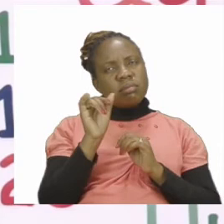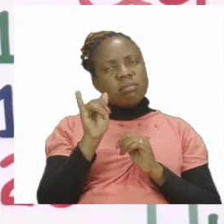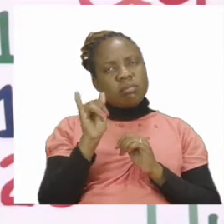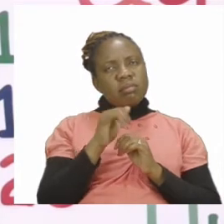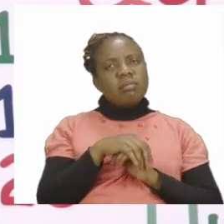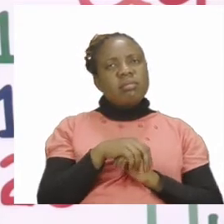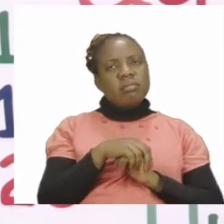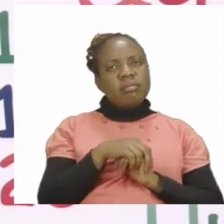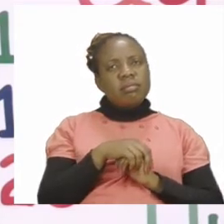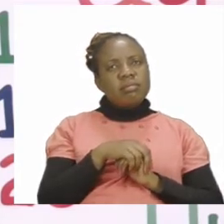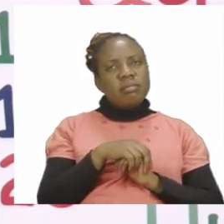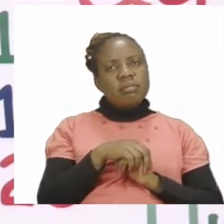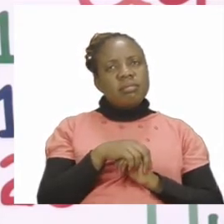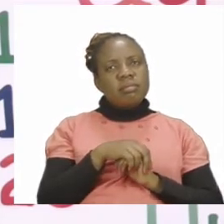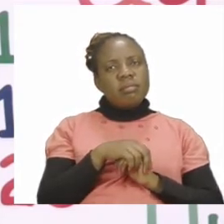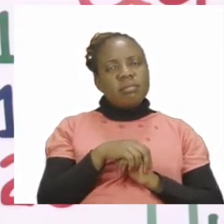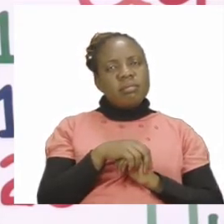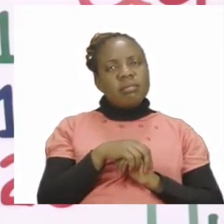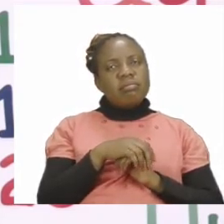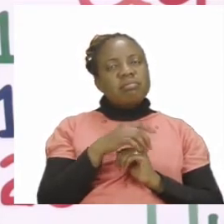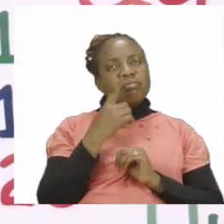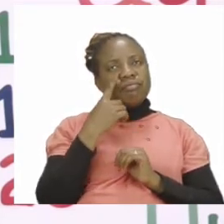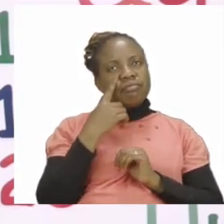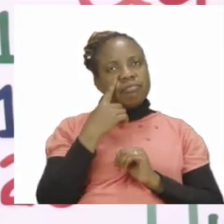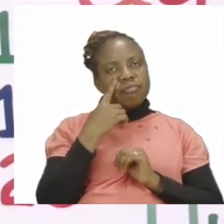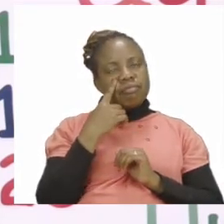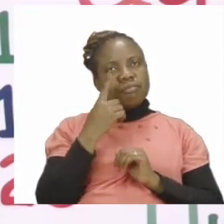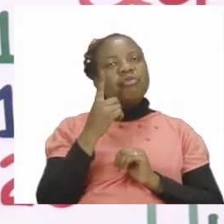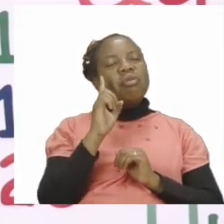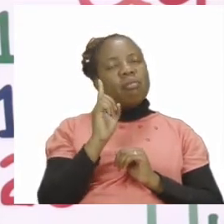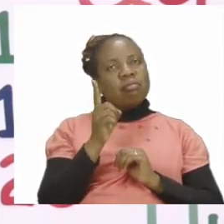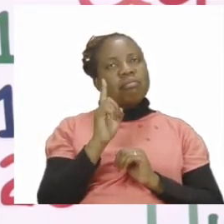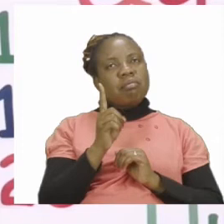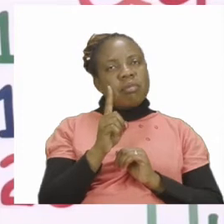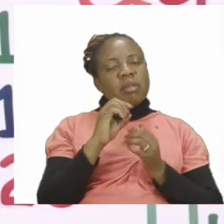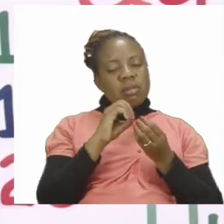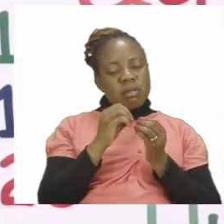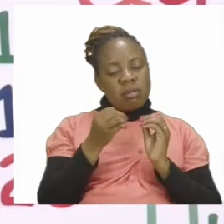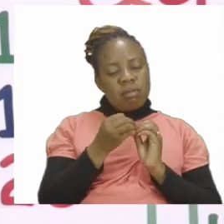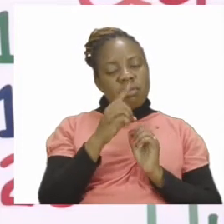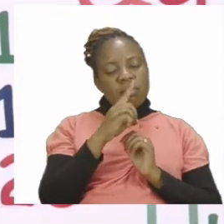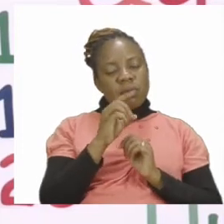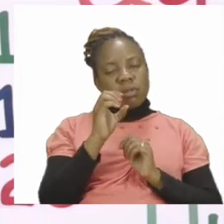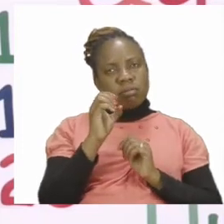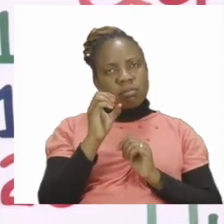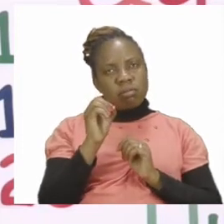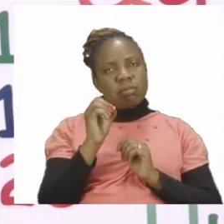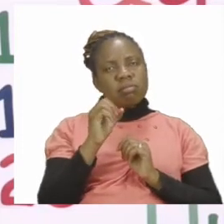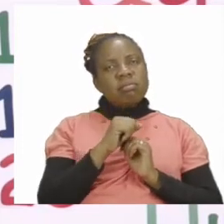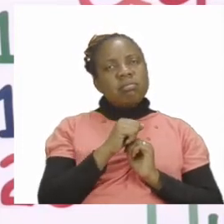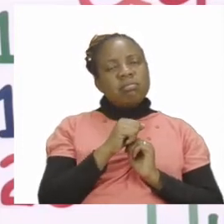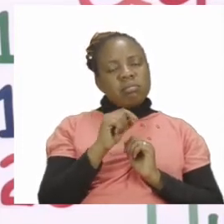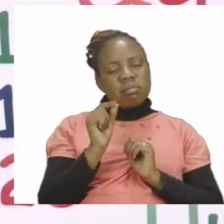That's right, everyone. It's the number 100. Over here we have 150,